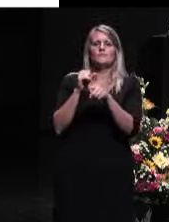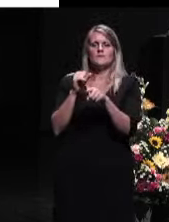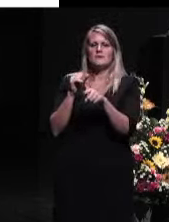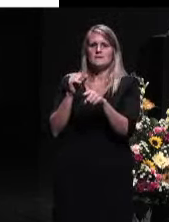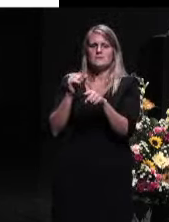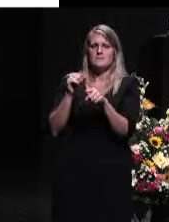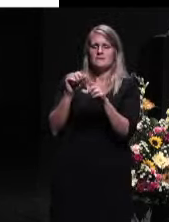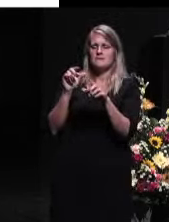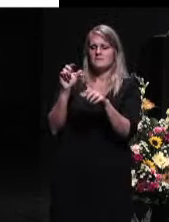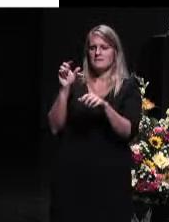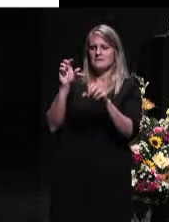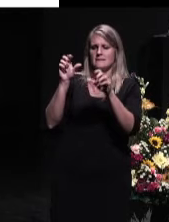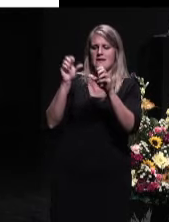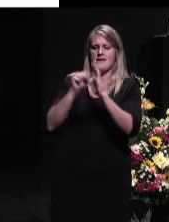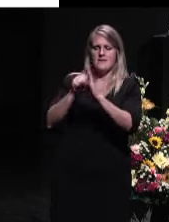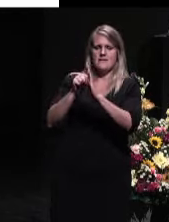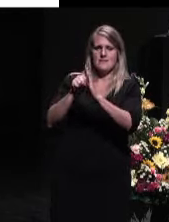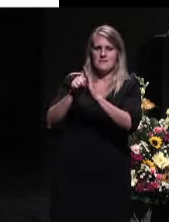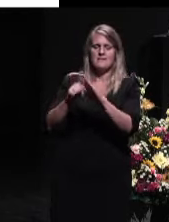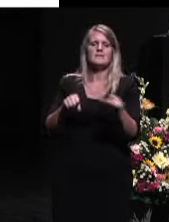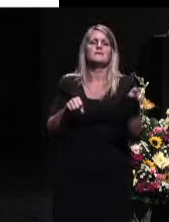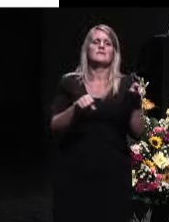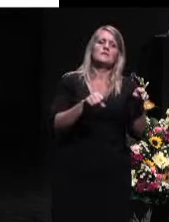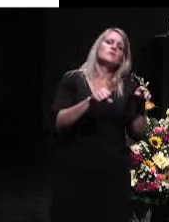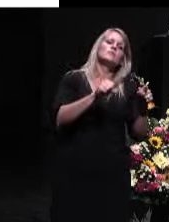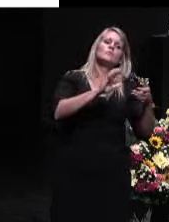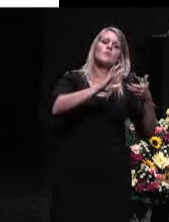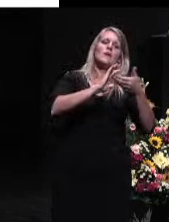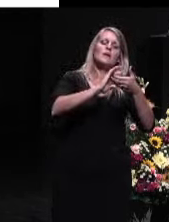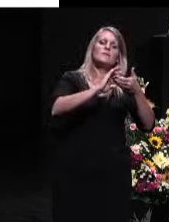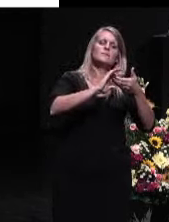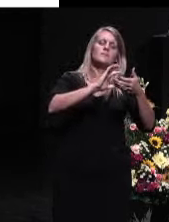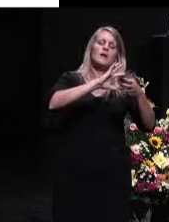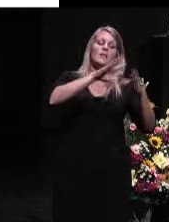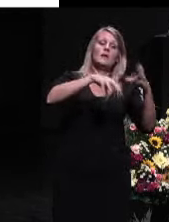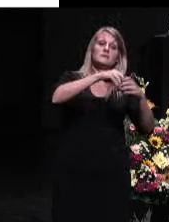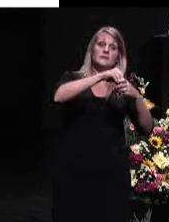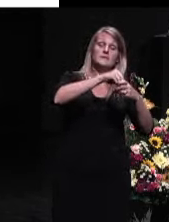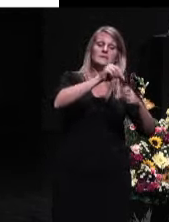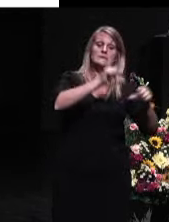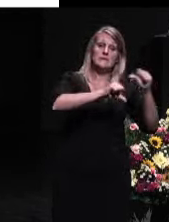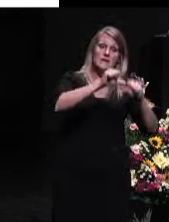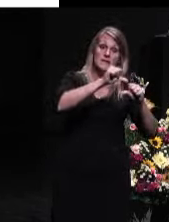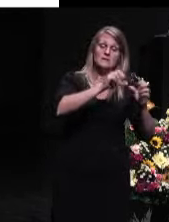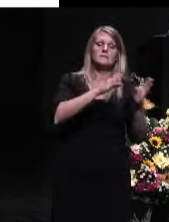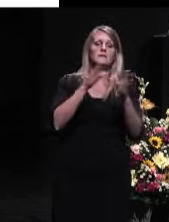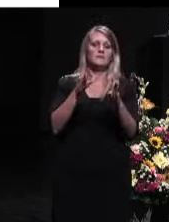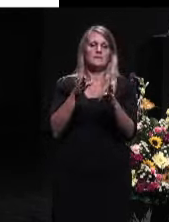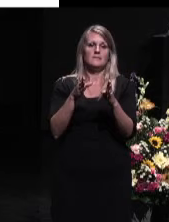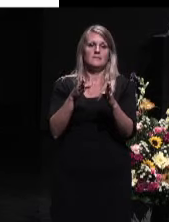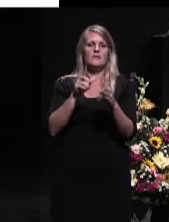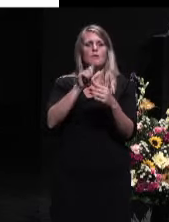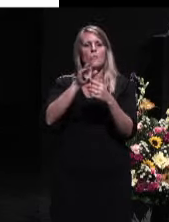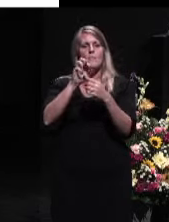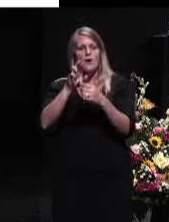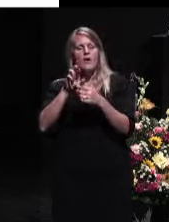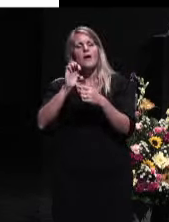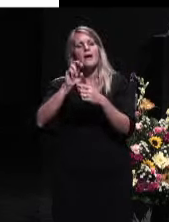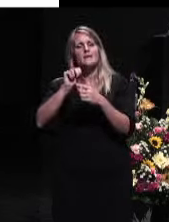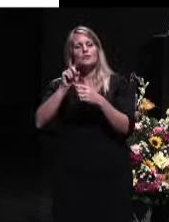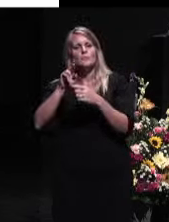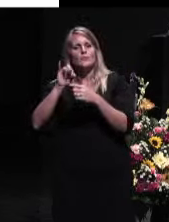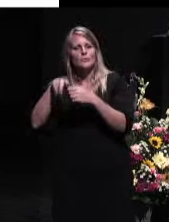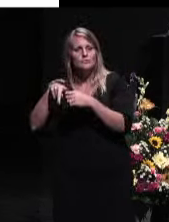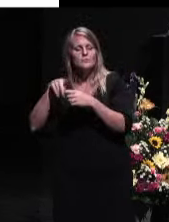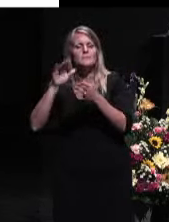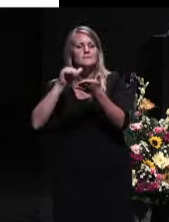to connected systems that is starting really in three schools, Lubar Entrepreneurship Center, Higher Education Regional Alliance. Most all of these I've